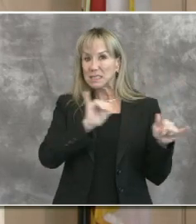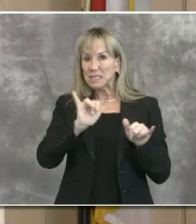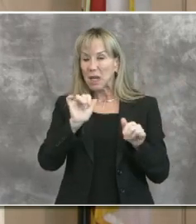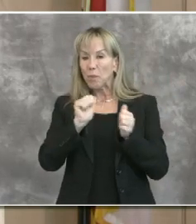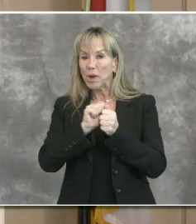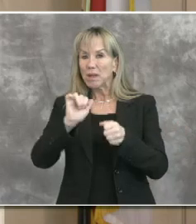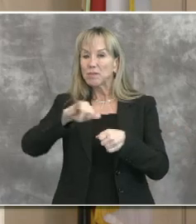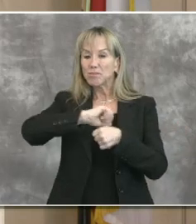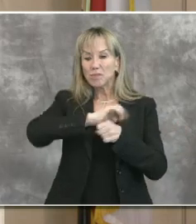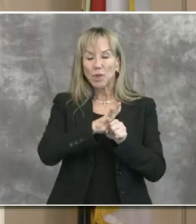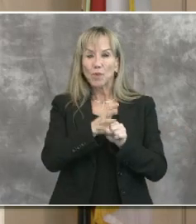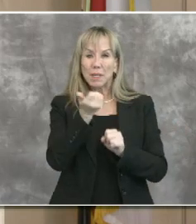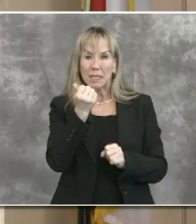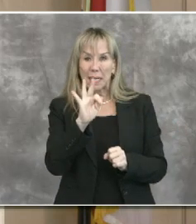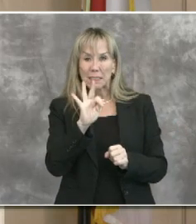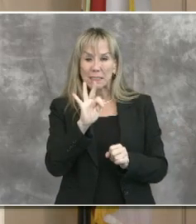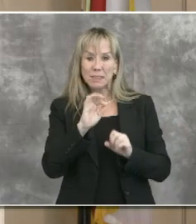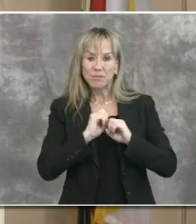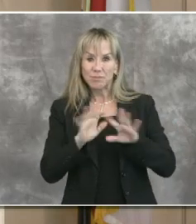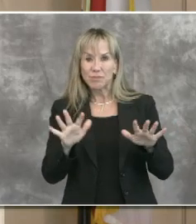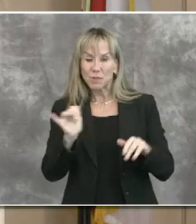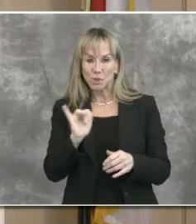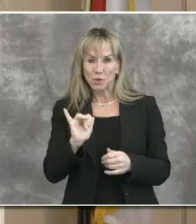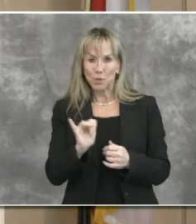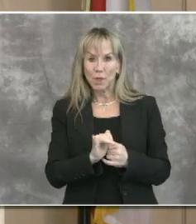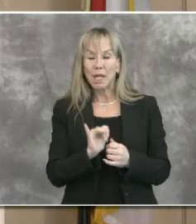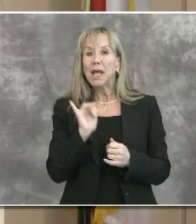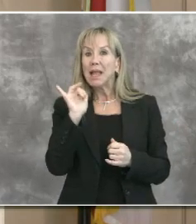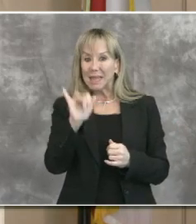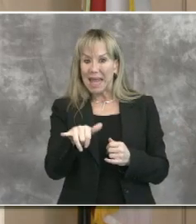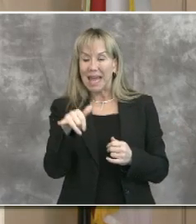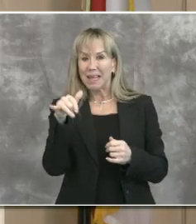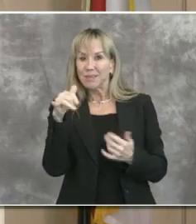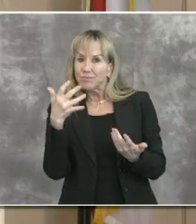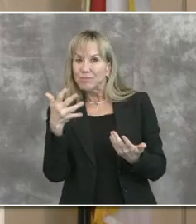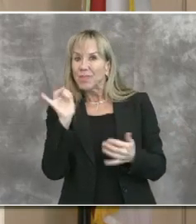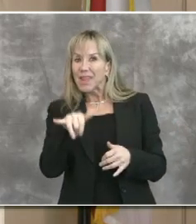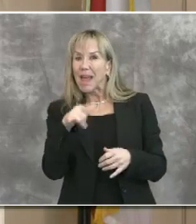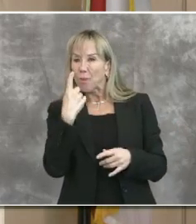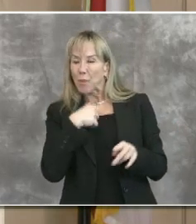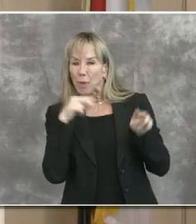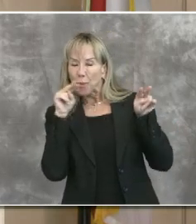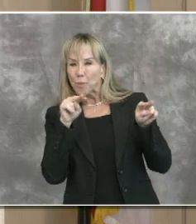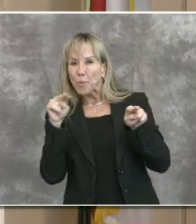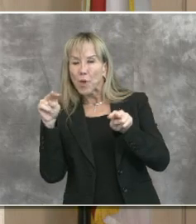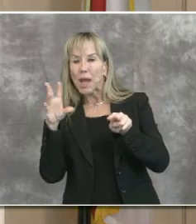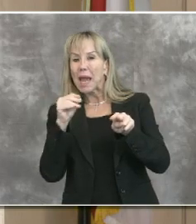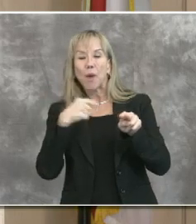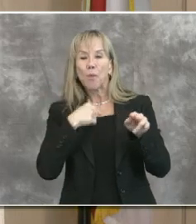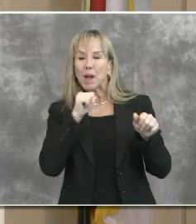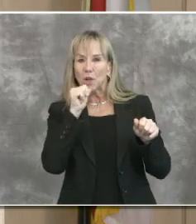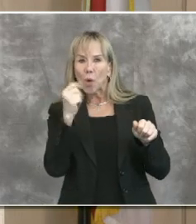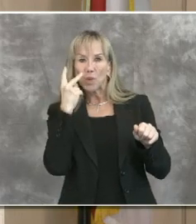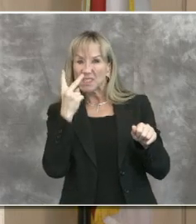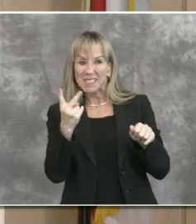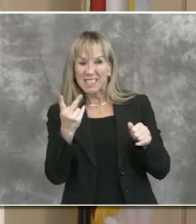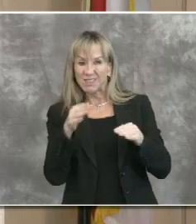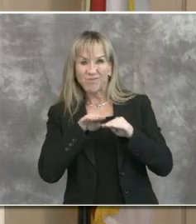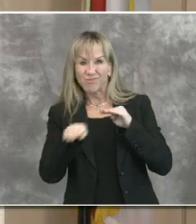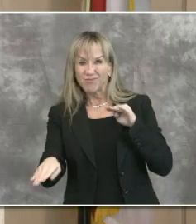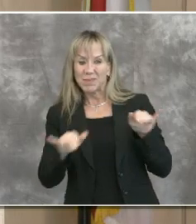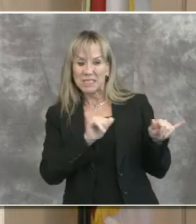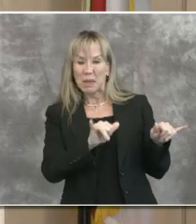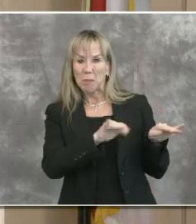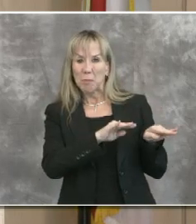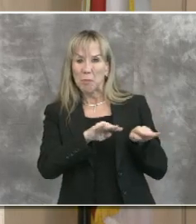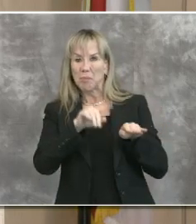COVID-19 syndromic conditions. And that's the one that we are not downward trending on.